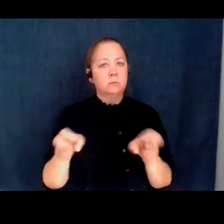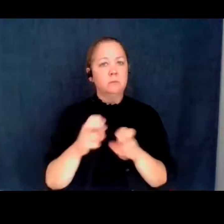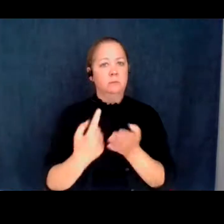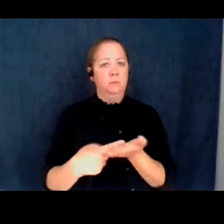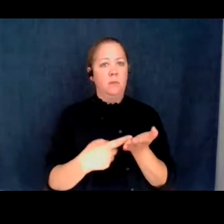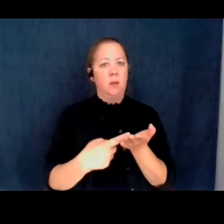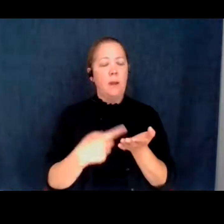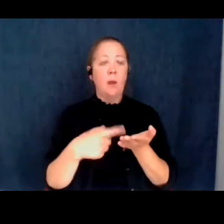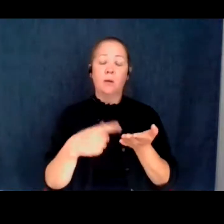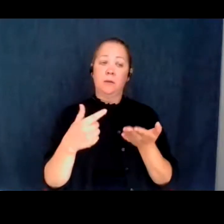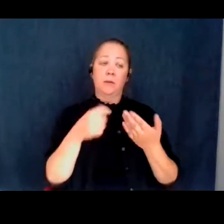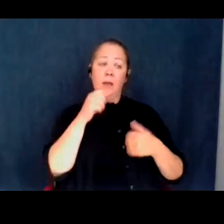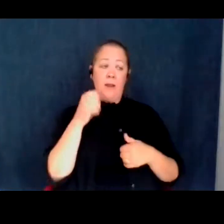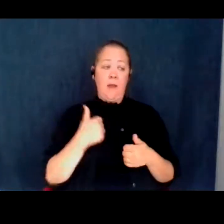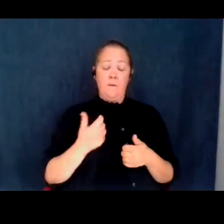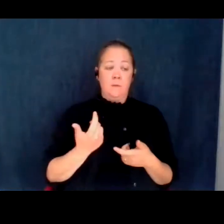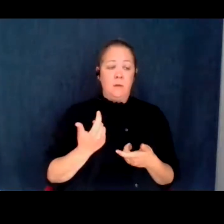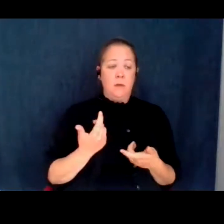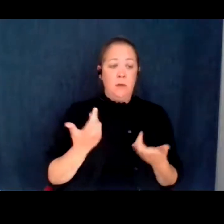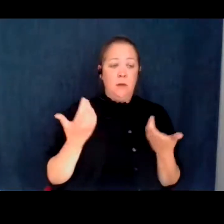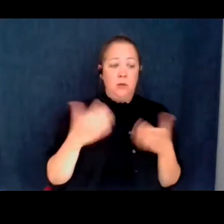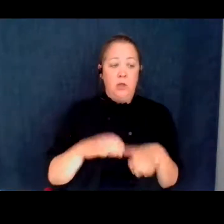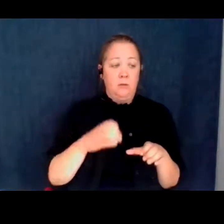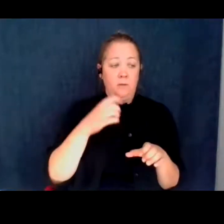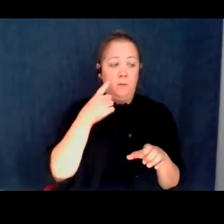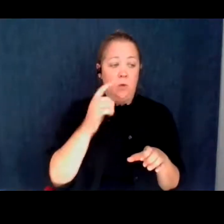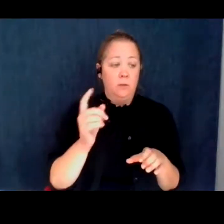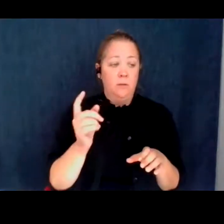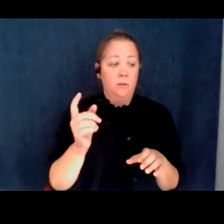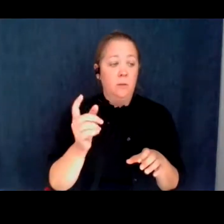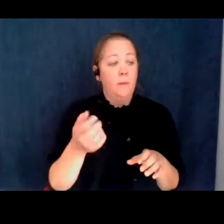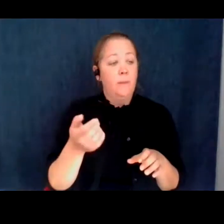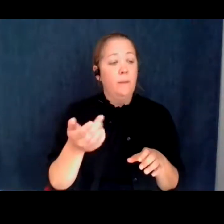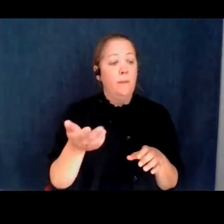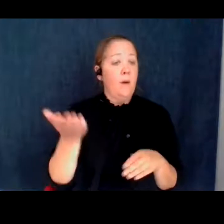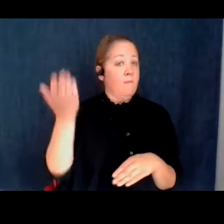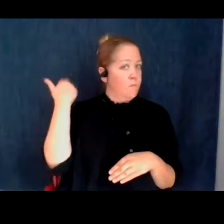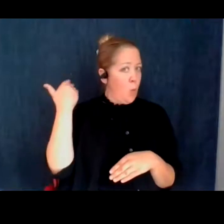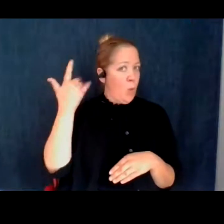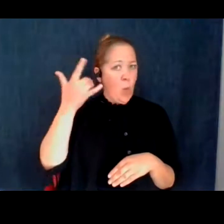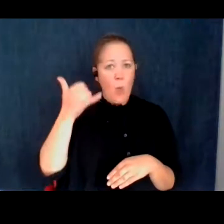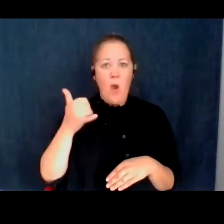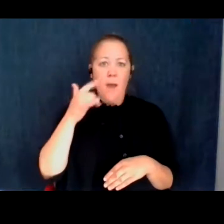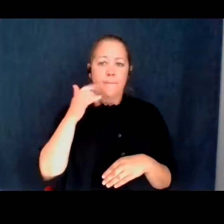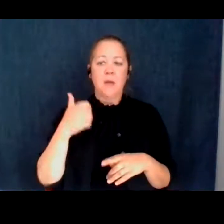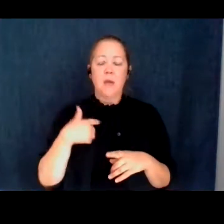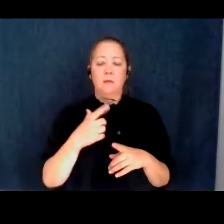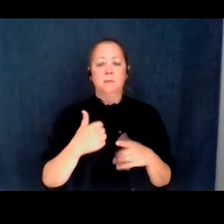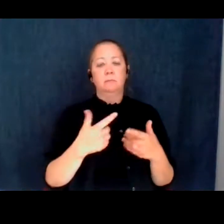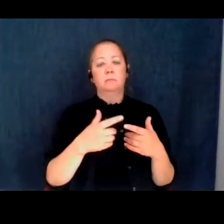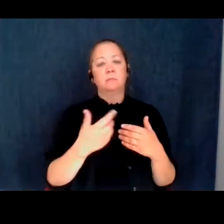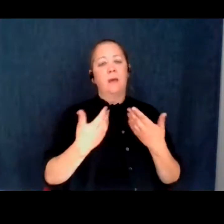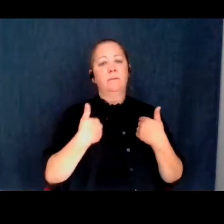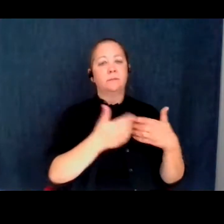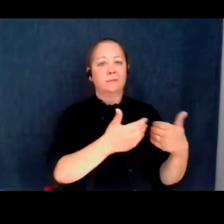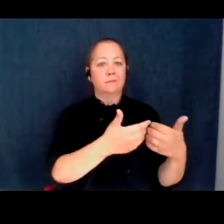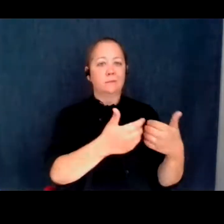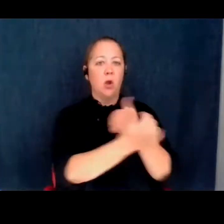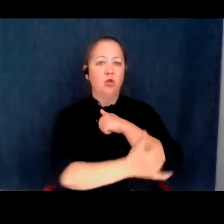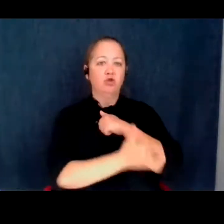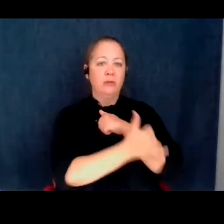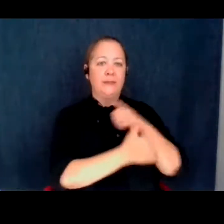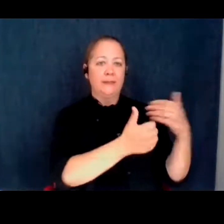workshops were always in person in a specific country. So that was a nice opportunity to employ